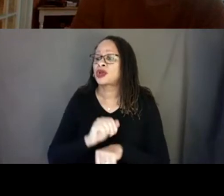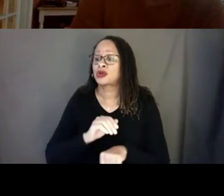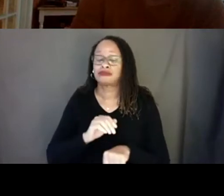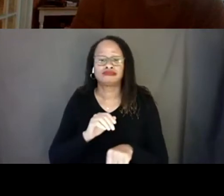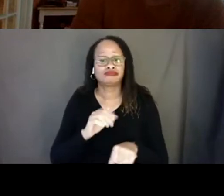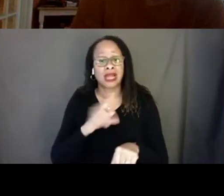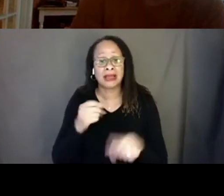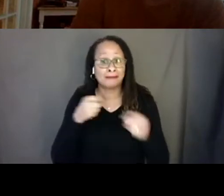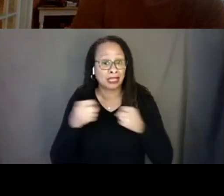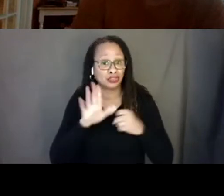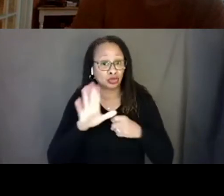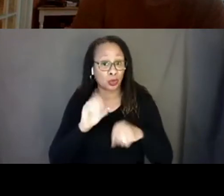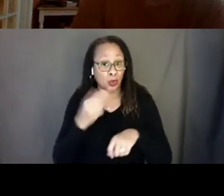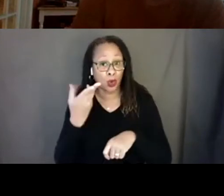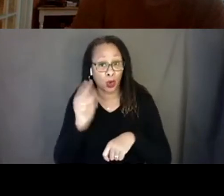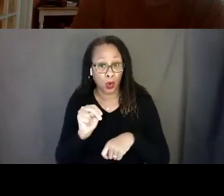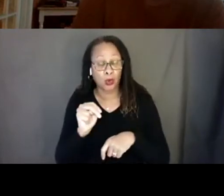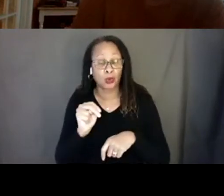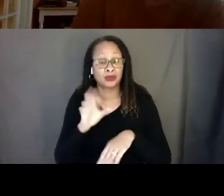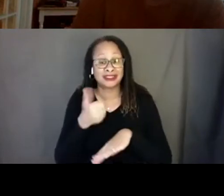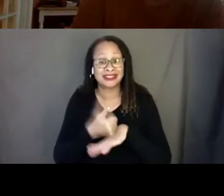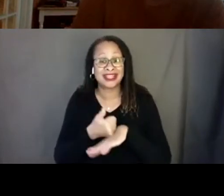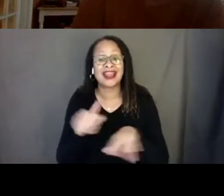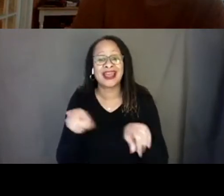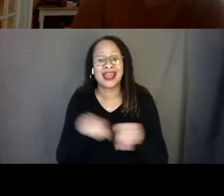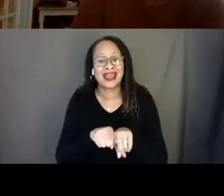and running the show as a director?